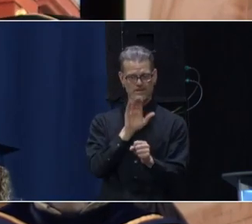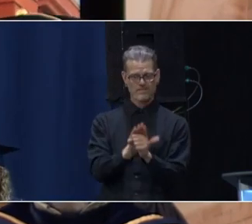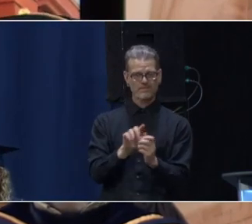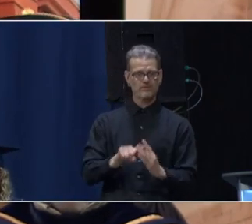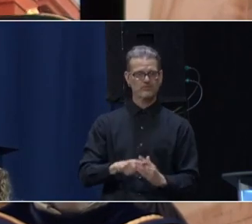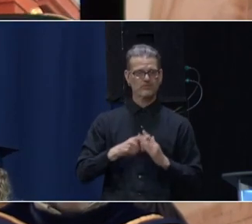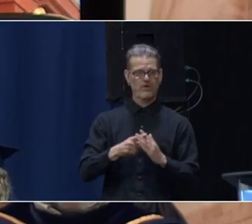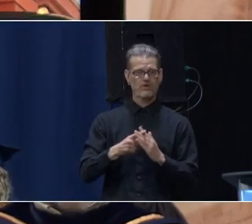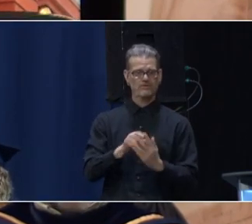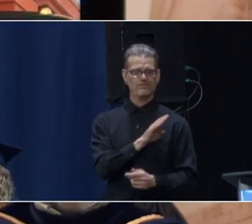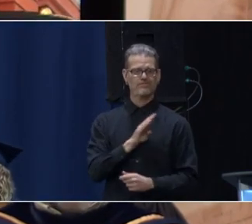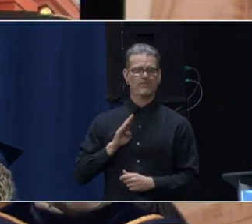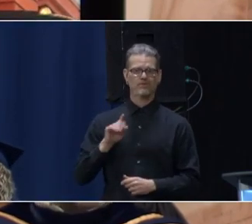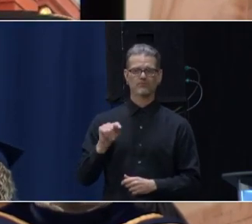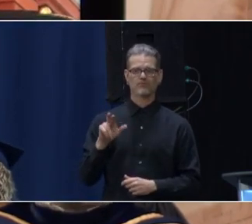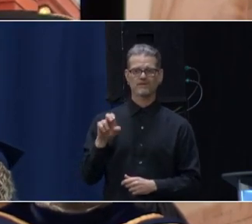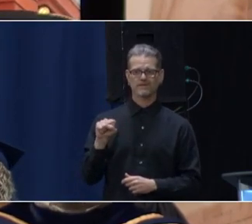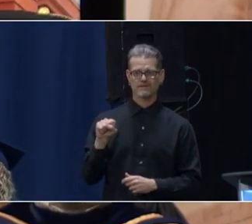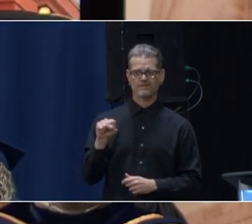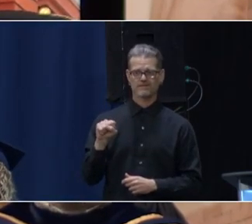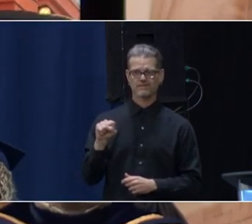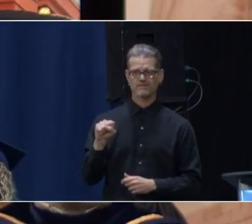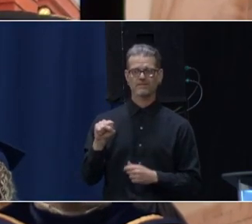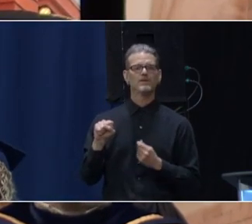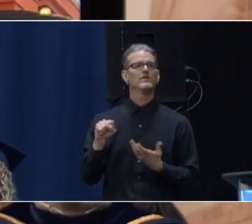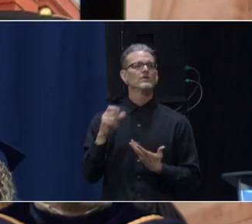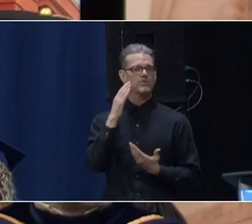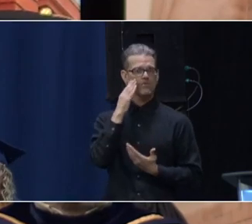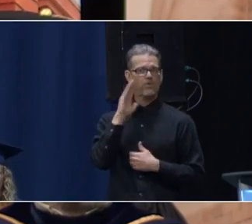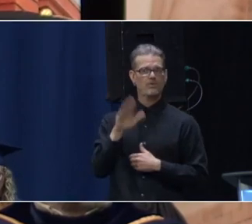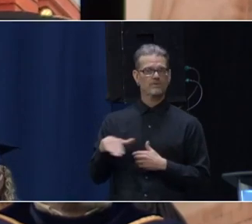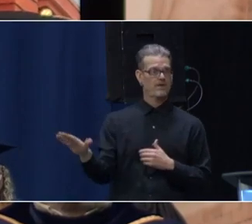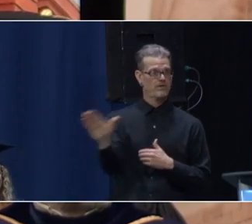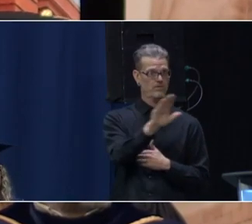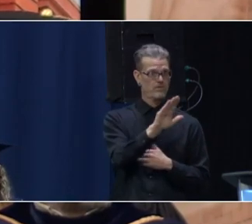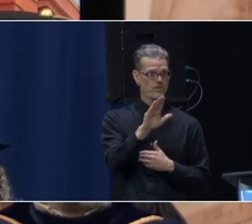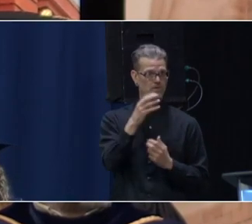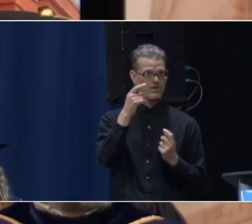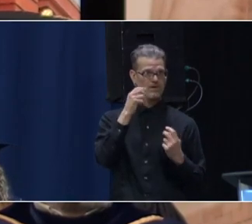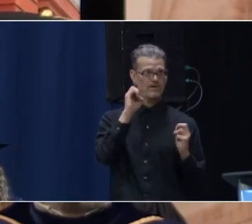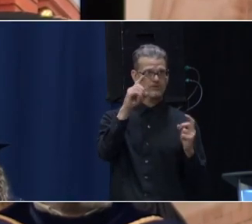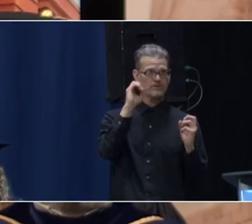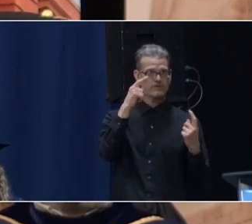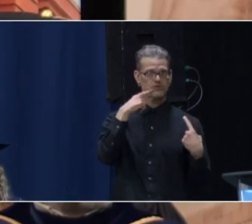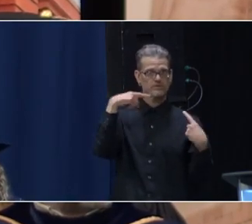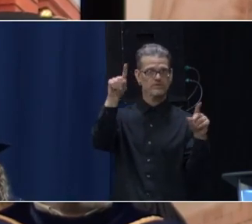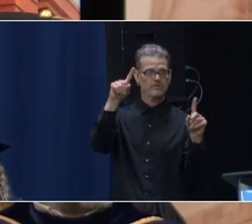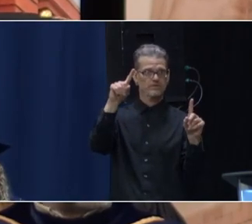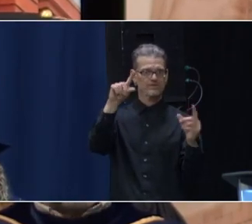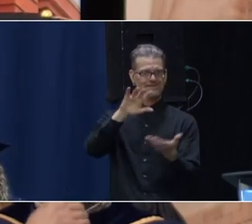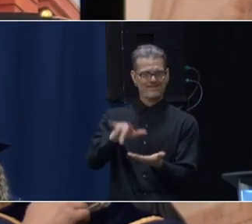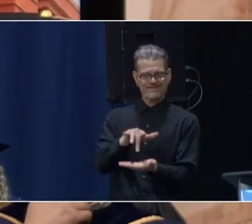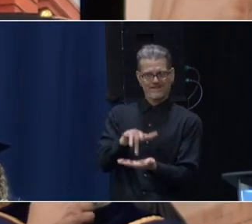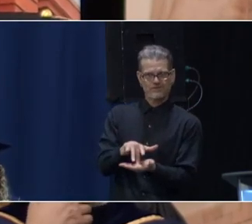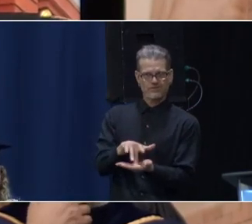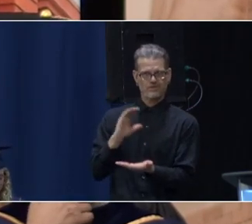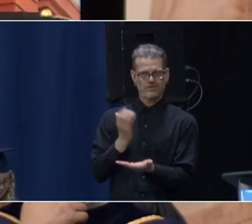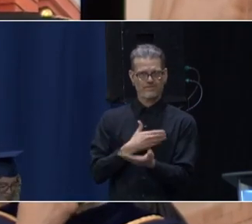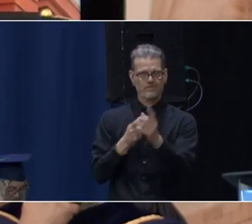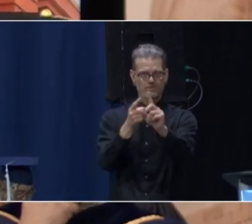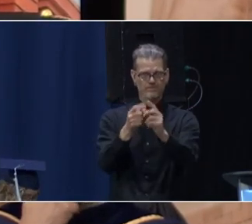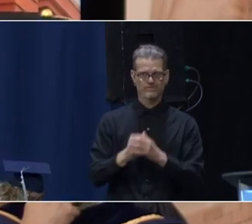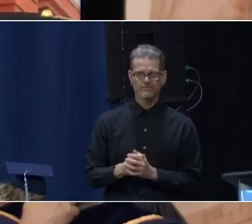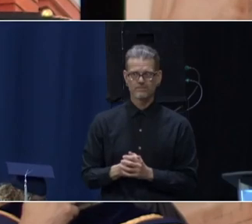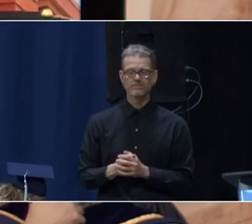trustees, who place your educational attainment at the center of all that we do. Will the trustees with